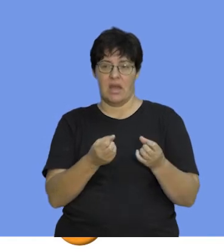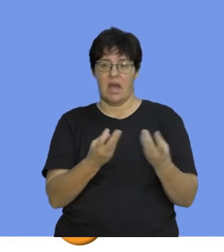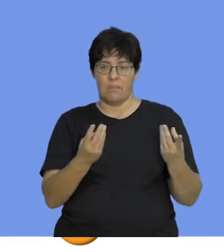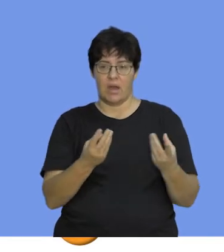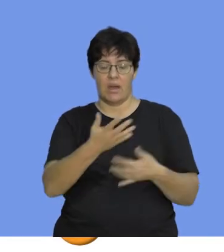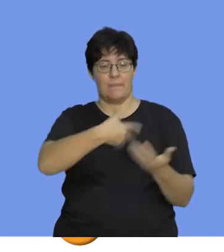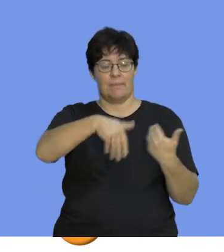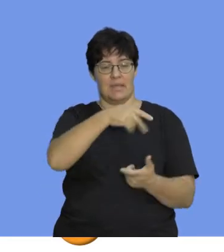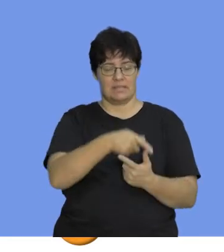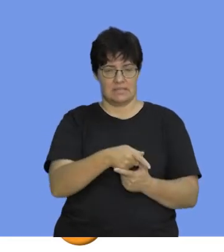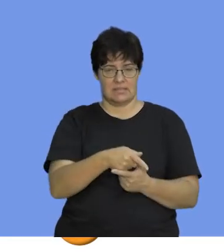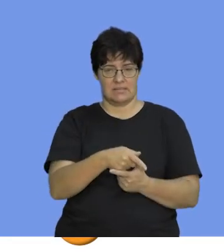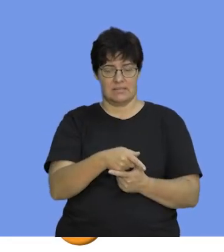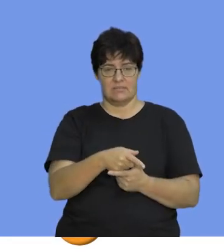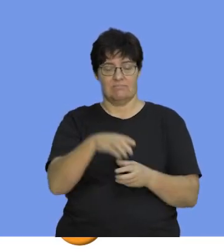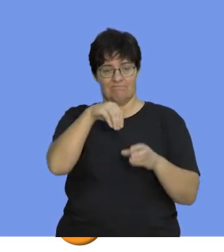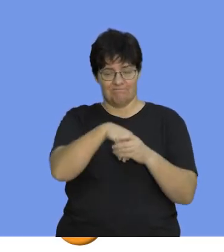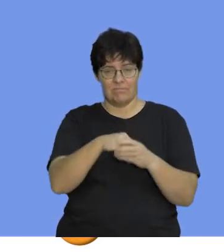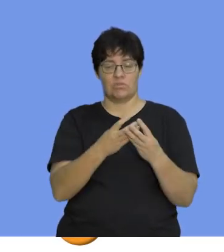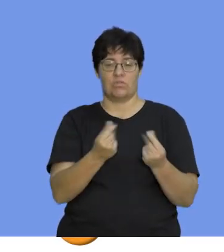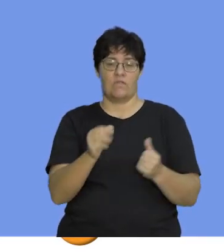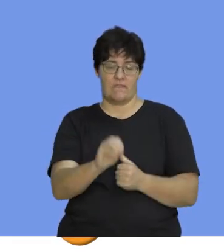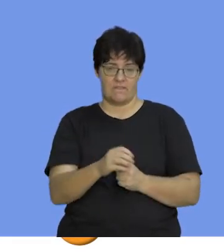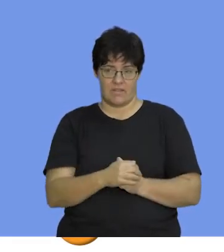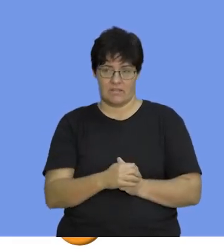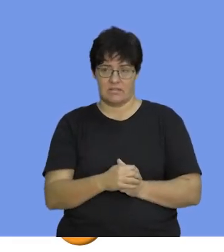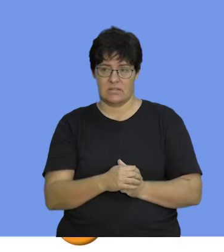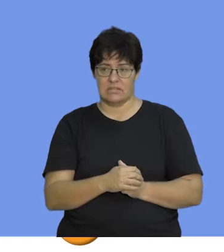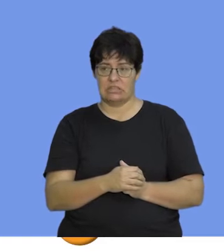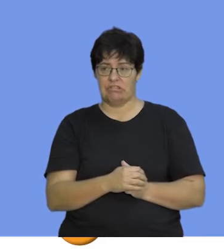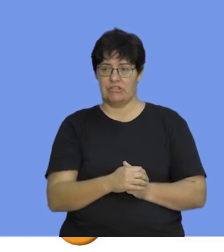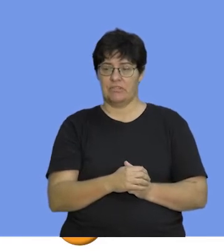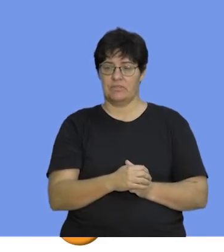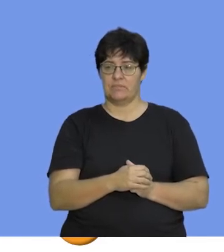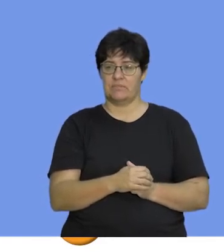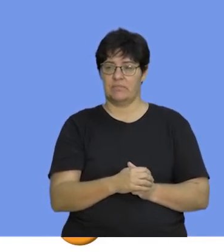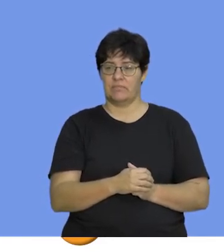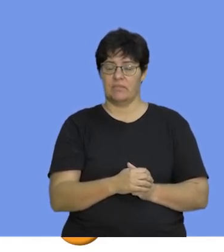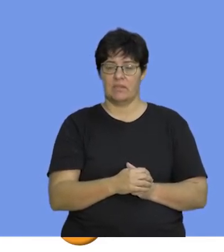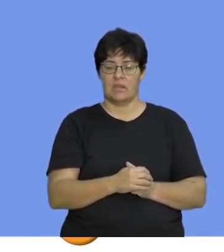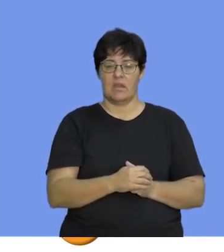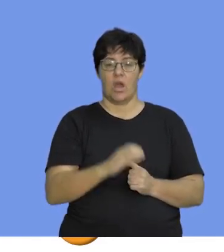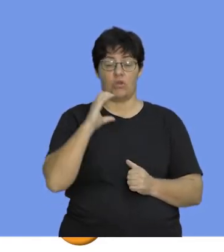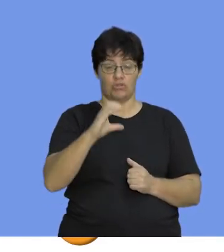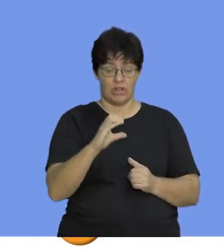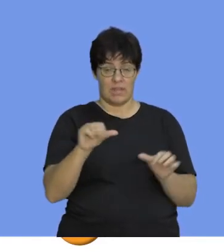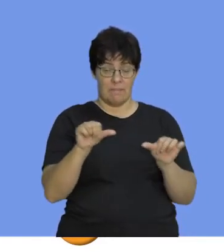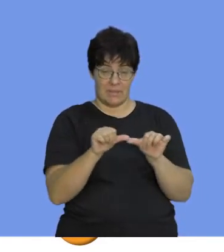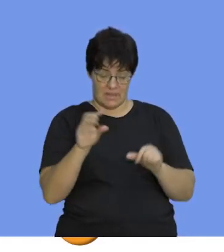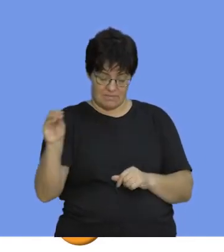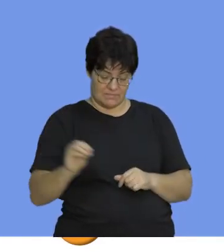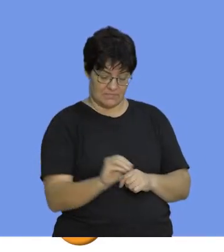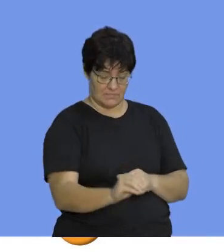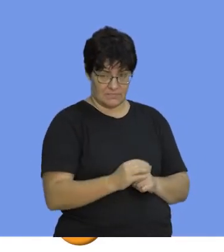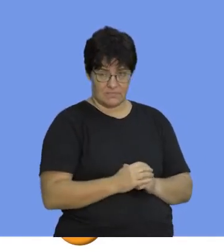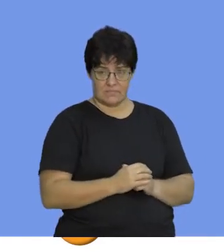the drink mix is actually in this solution. So we'll take our concentration meter and put it there, okay? I just want